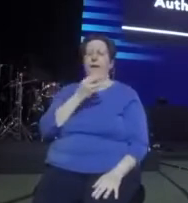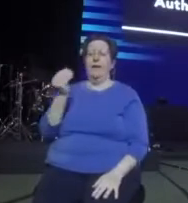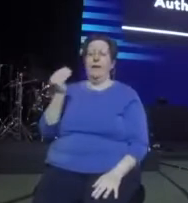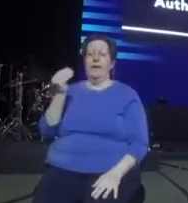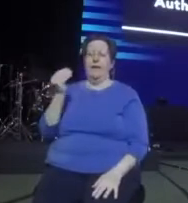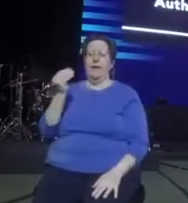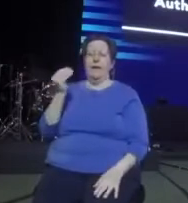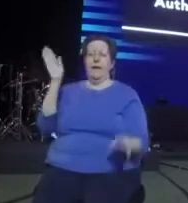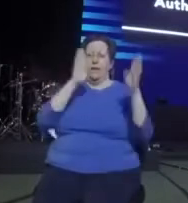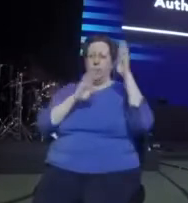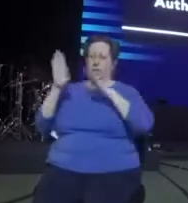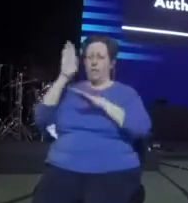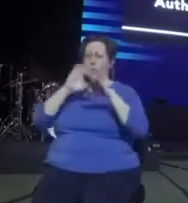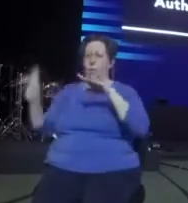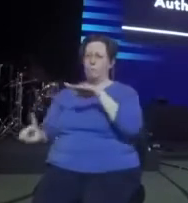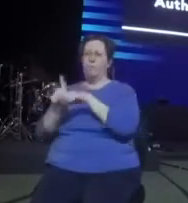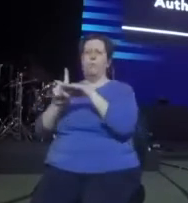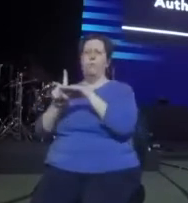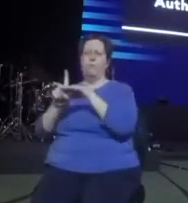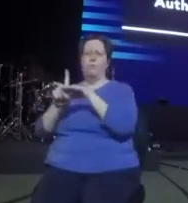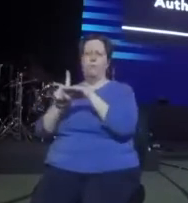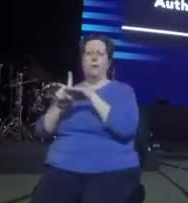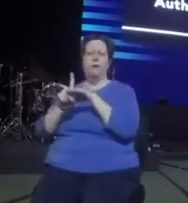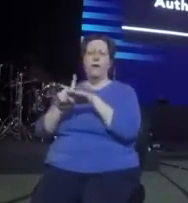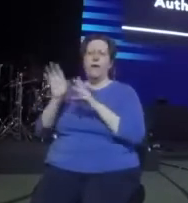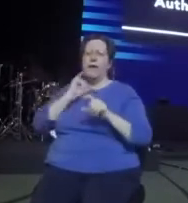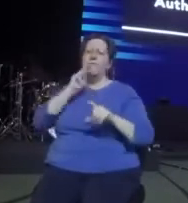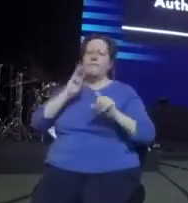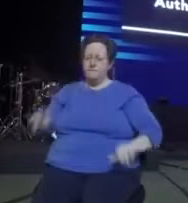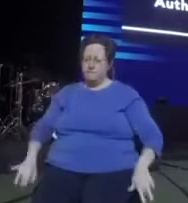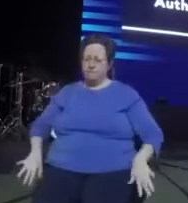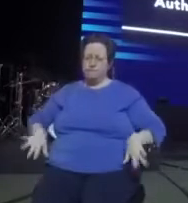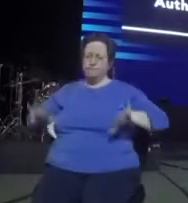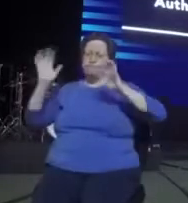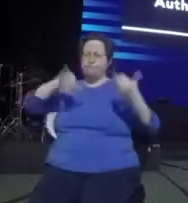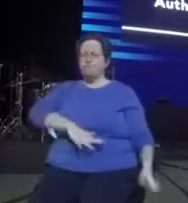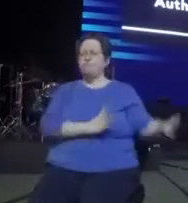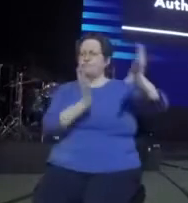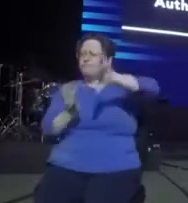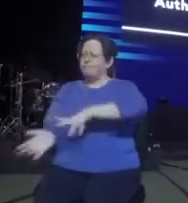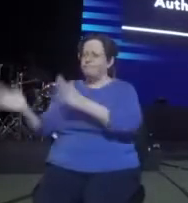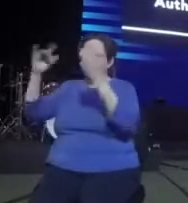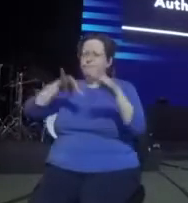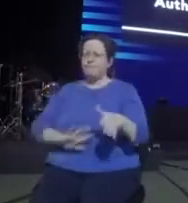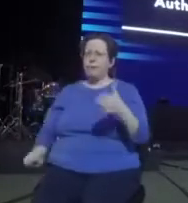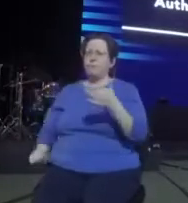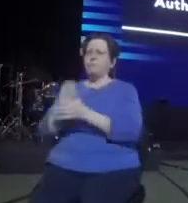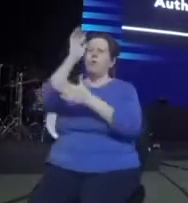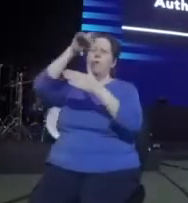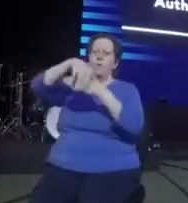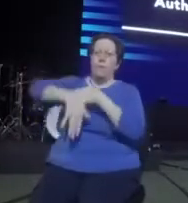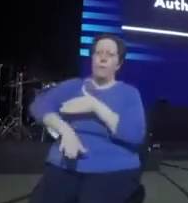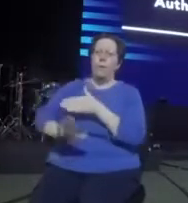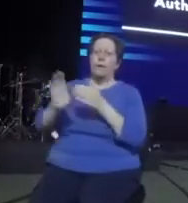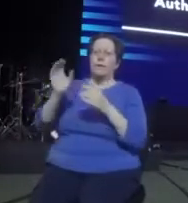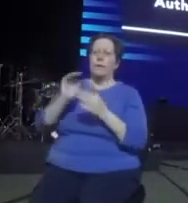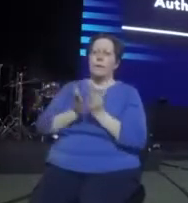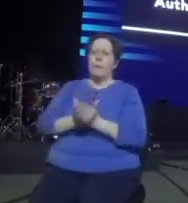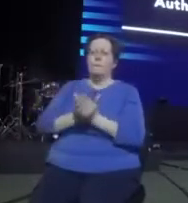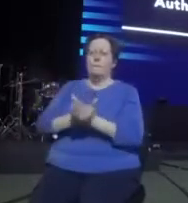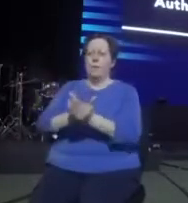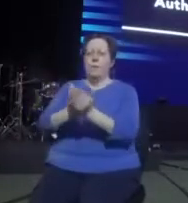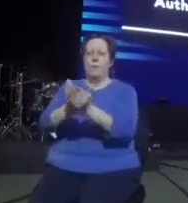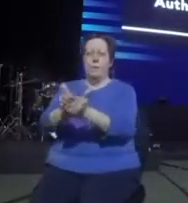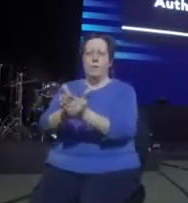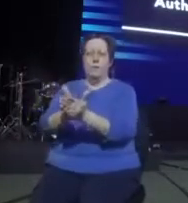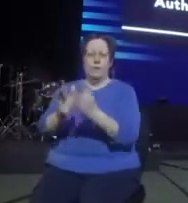storm comes up, and the winds come up and the floods come up, and it starts flooding into the boat, and they're starting to capsize, they're starting